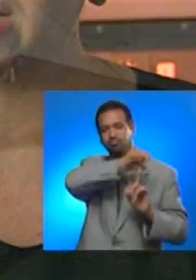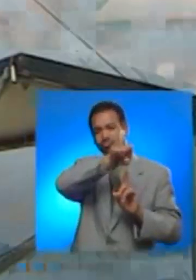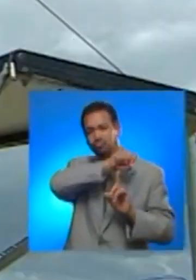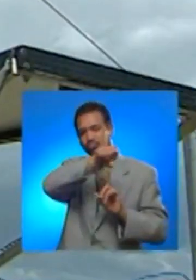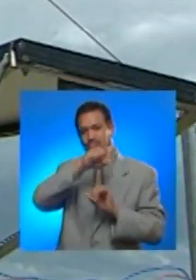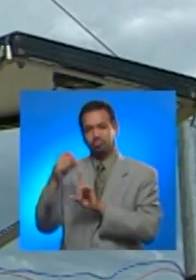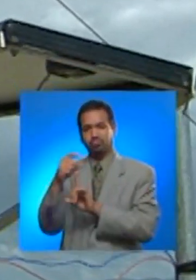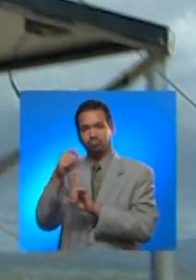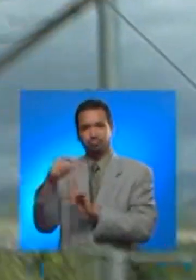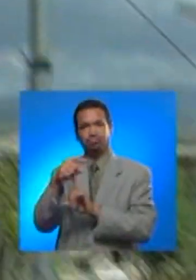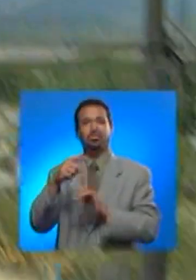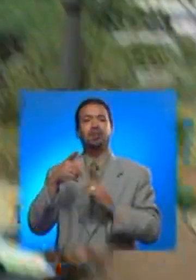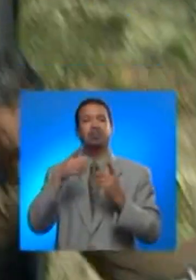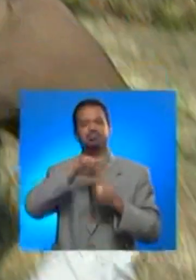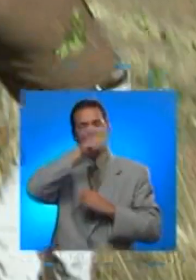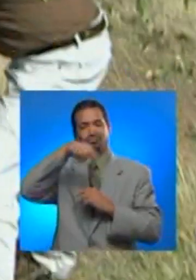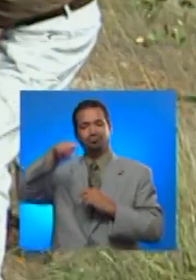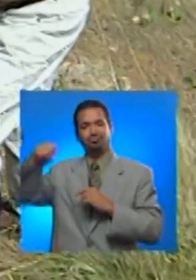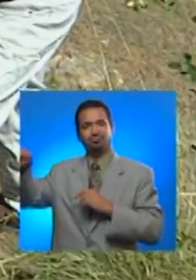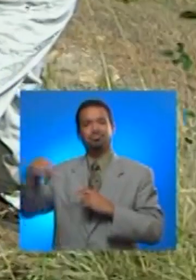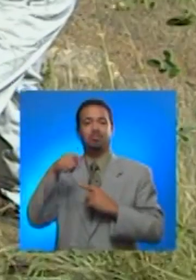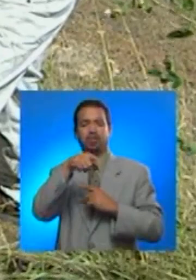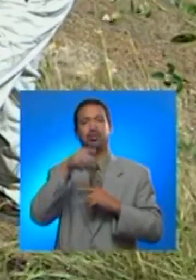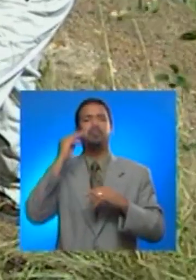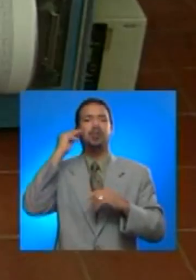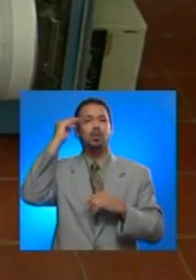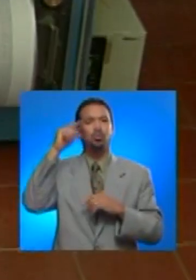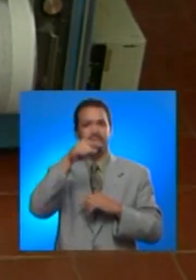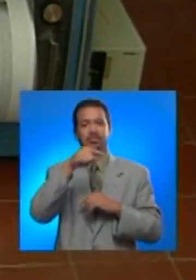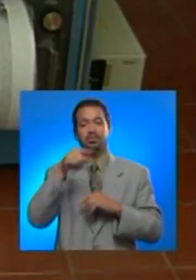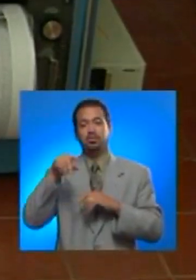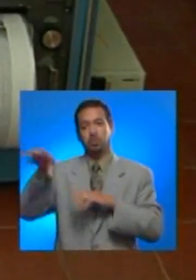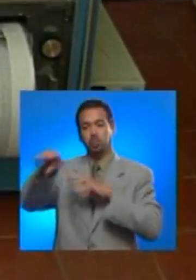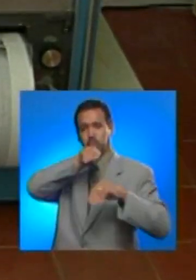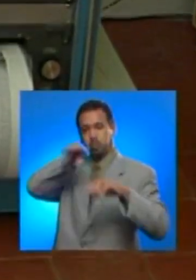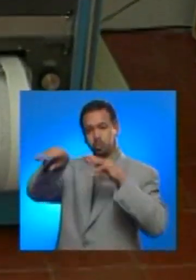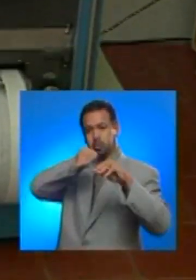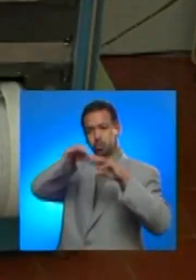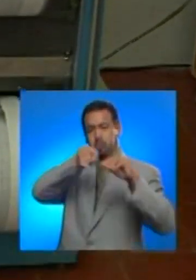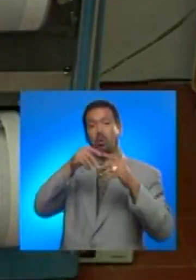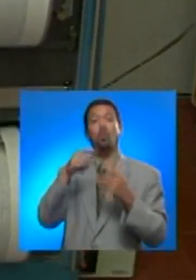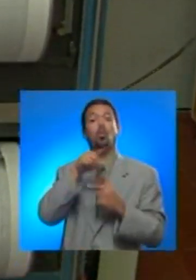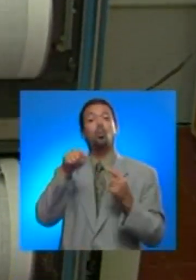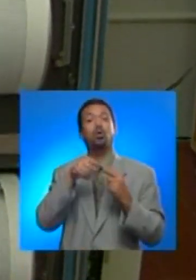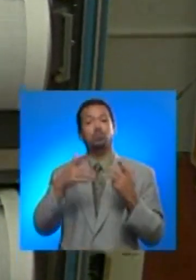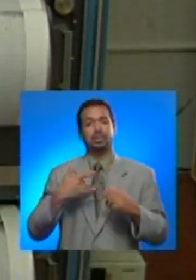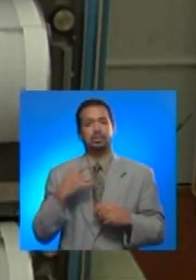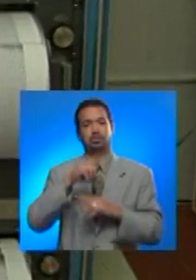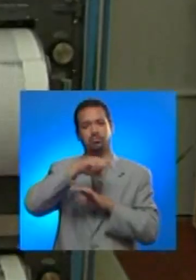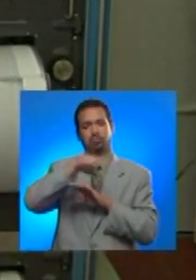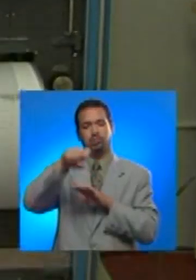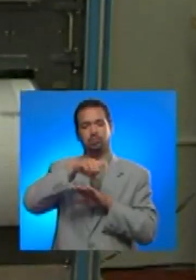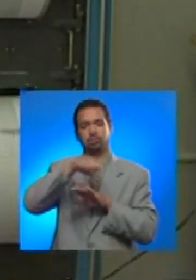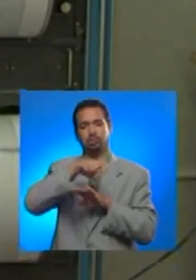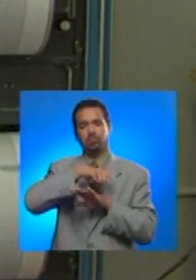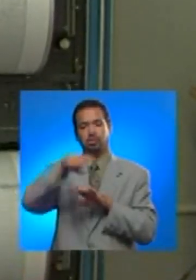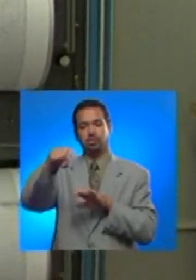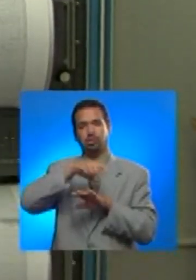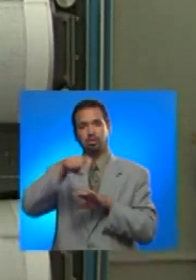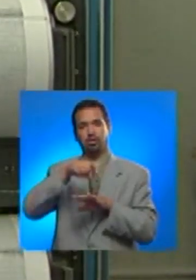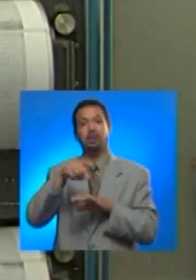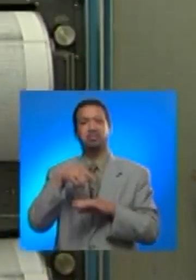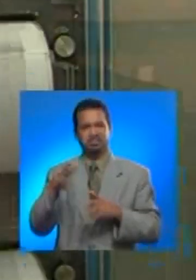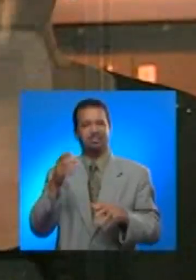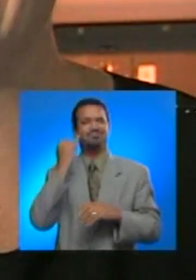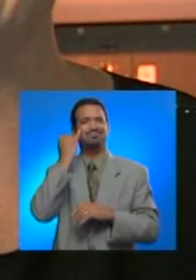or via repeaters to the Seismic Network office in Mayagüez. Once here, as we watch the data being recorded, we